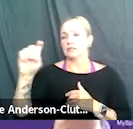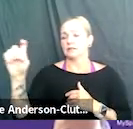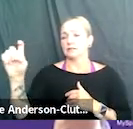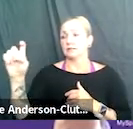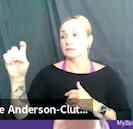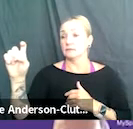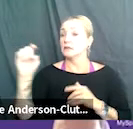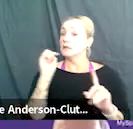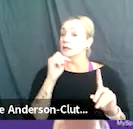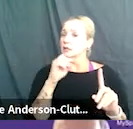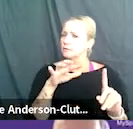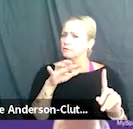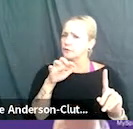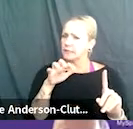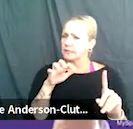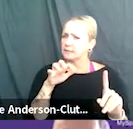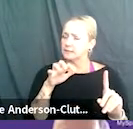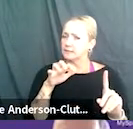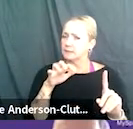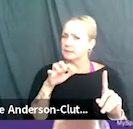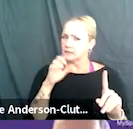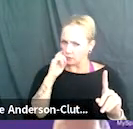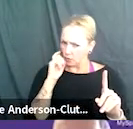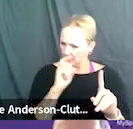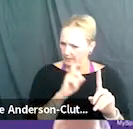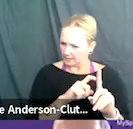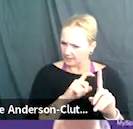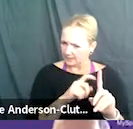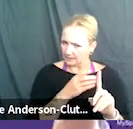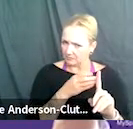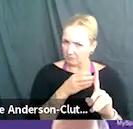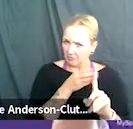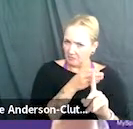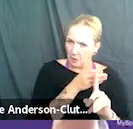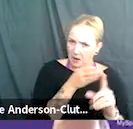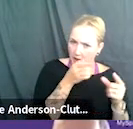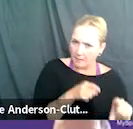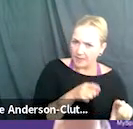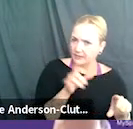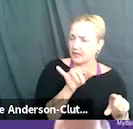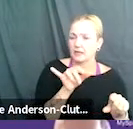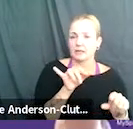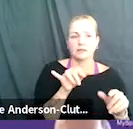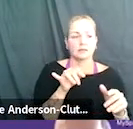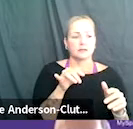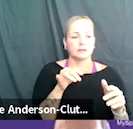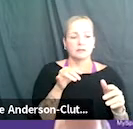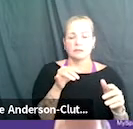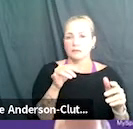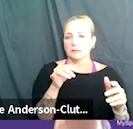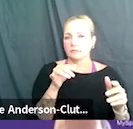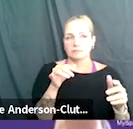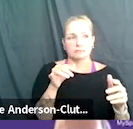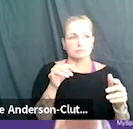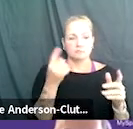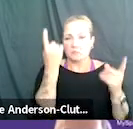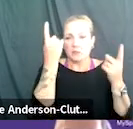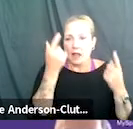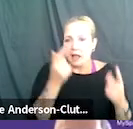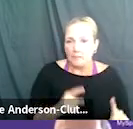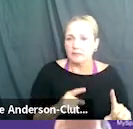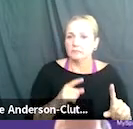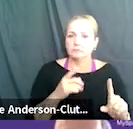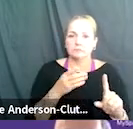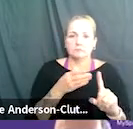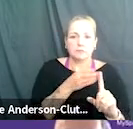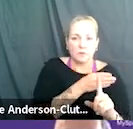times, and it wasn't really any particular stress most of the time. It was just eating dinner or things like that. That the question in my mind was,